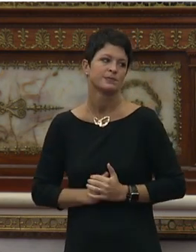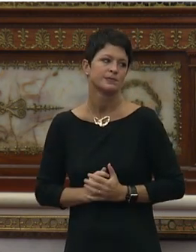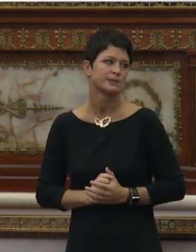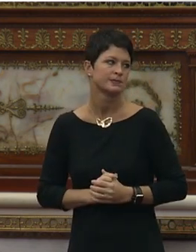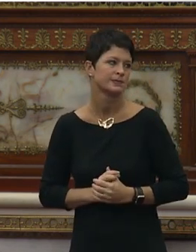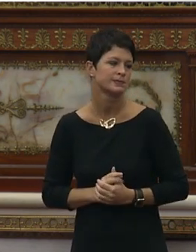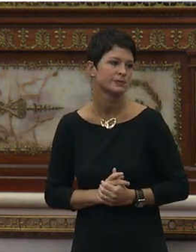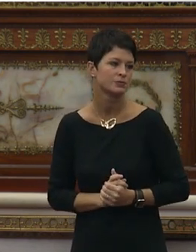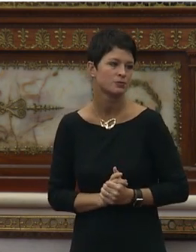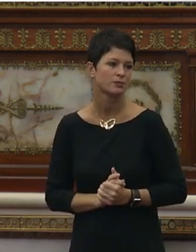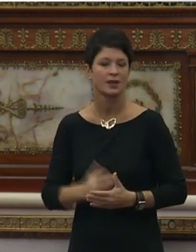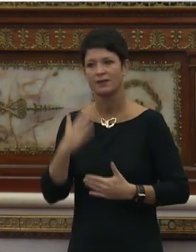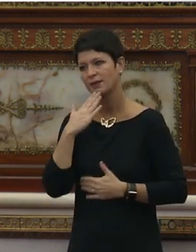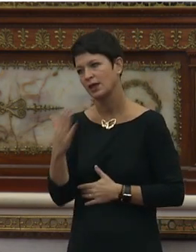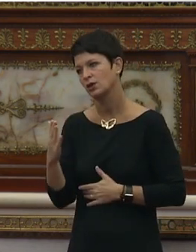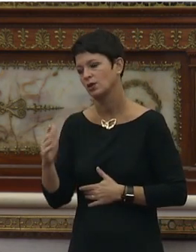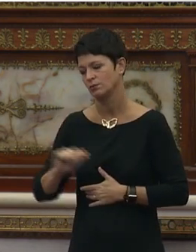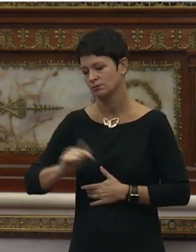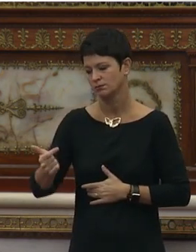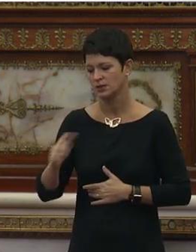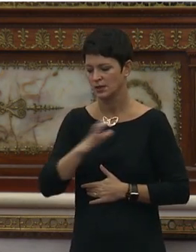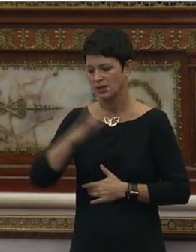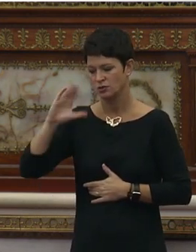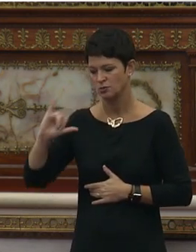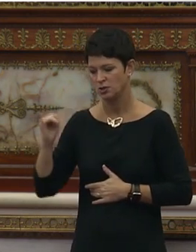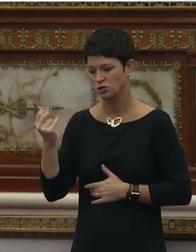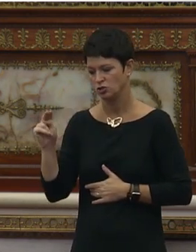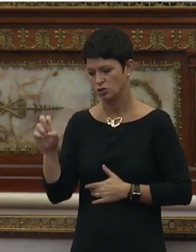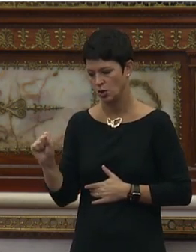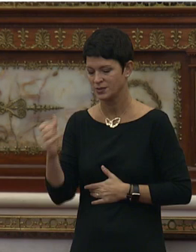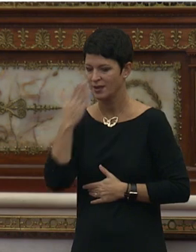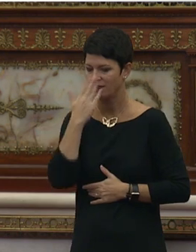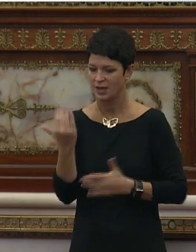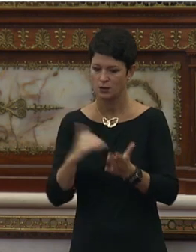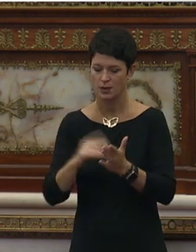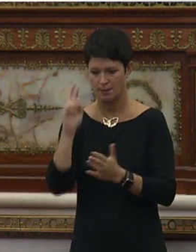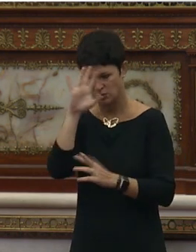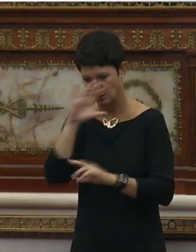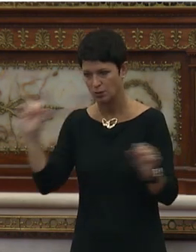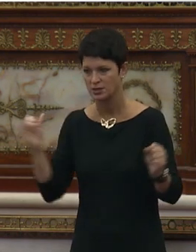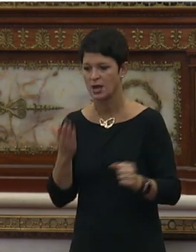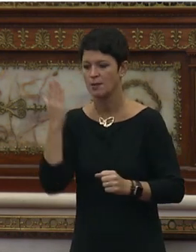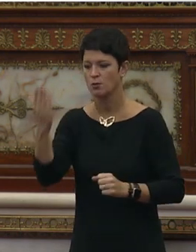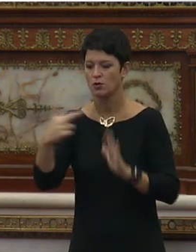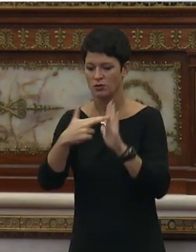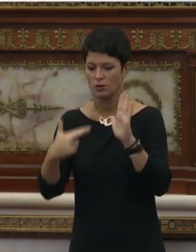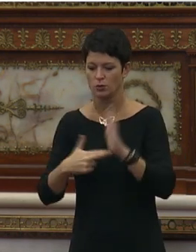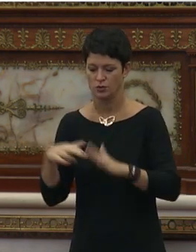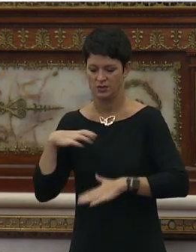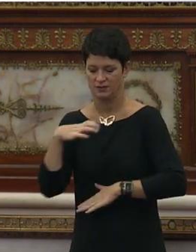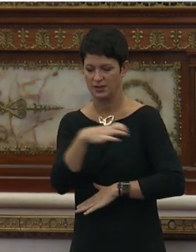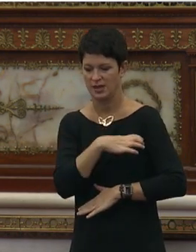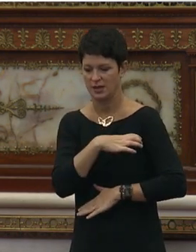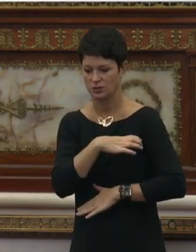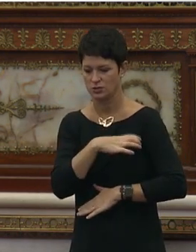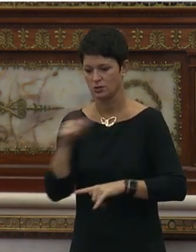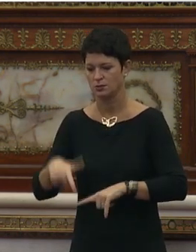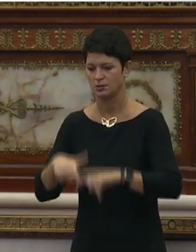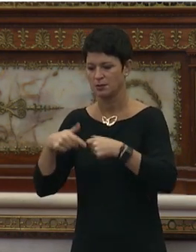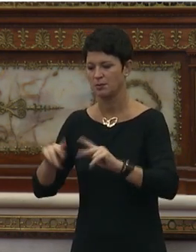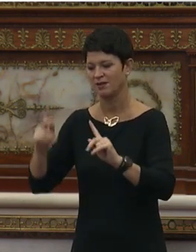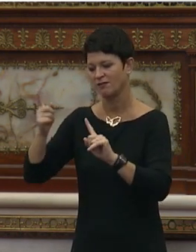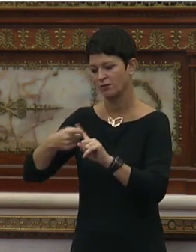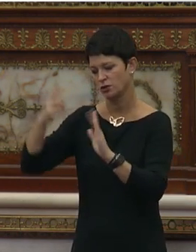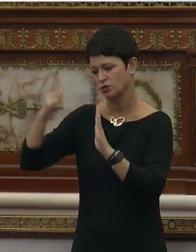recommendation. Thank you. The Chair again recognizes Councilman Jones. Thank you again, Mr. President. I move that the rules of council be suspended